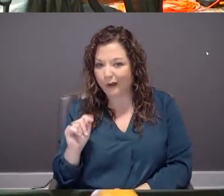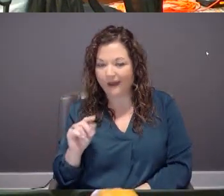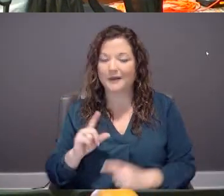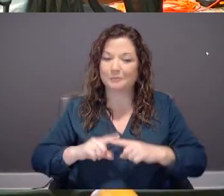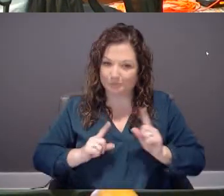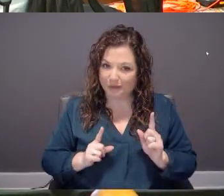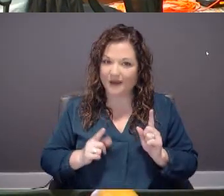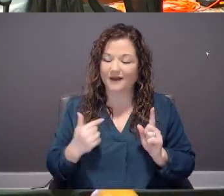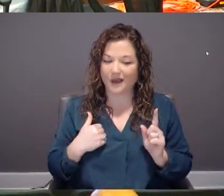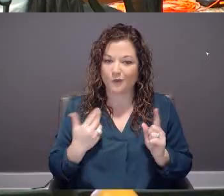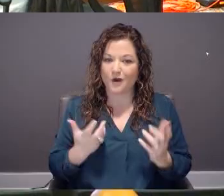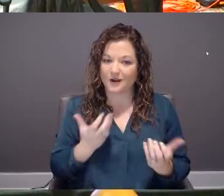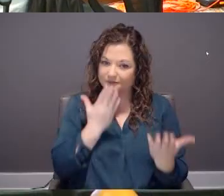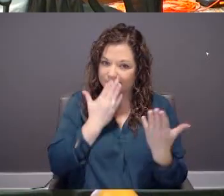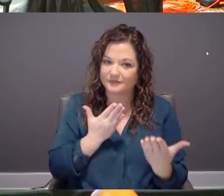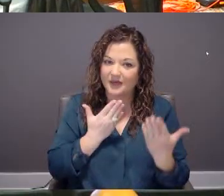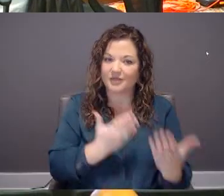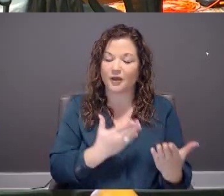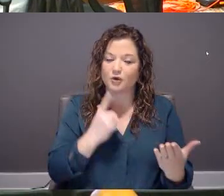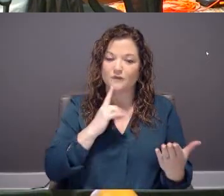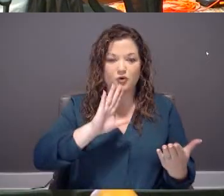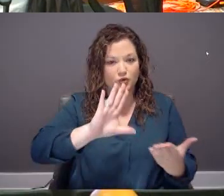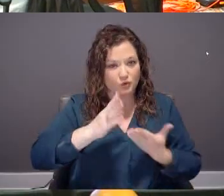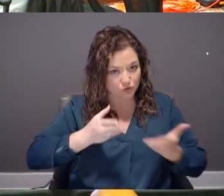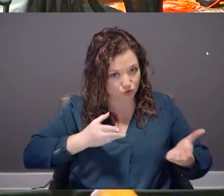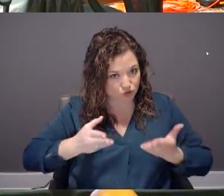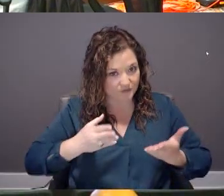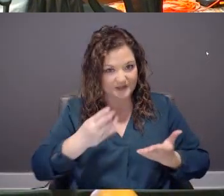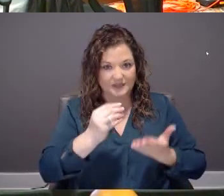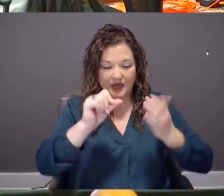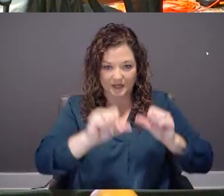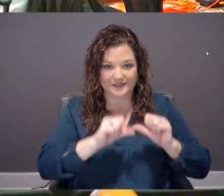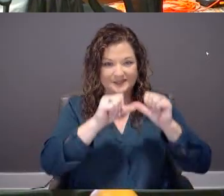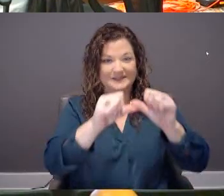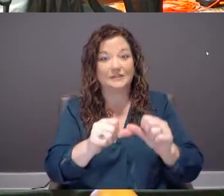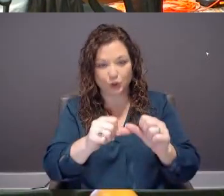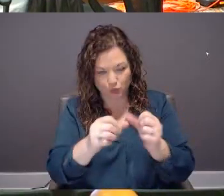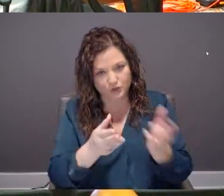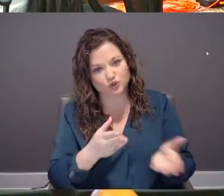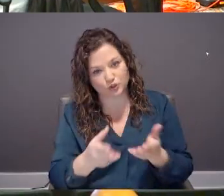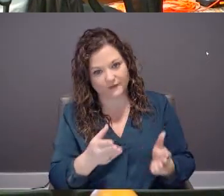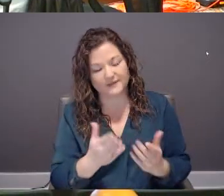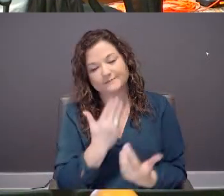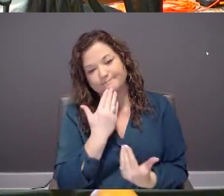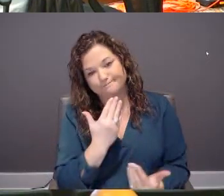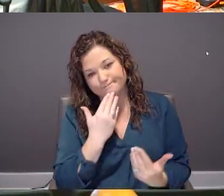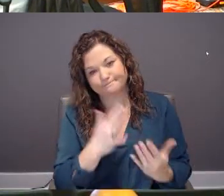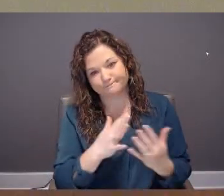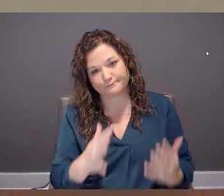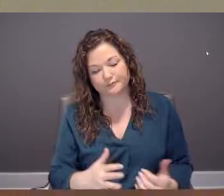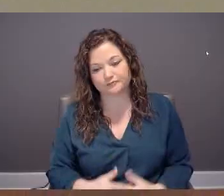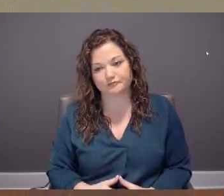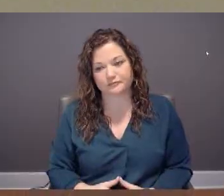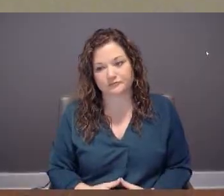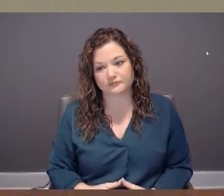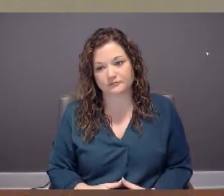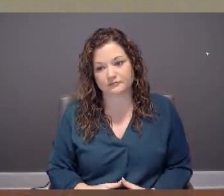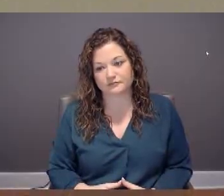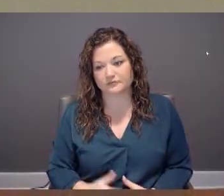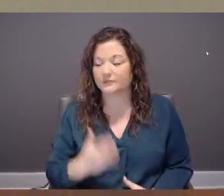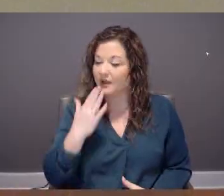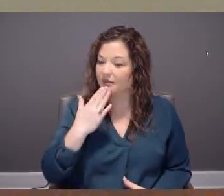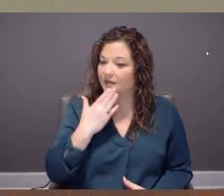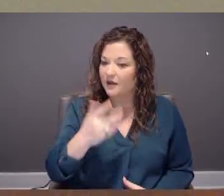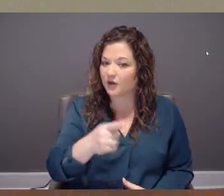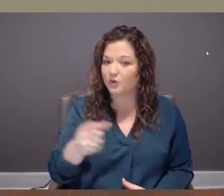2 for your service and your continued service as well. So thank you so much. Yeah, thanks. I'll echo all the council members up here